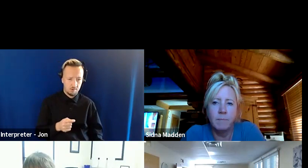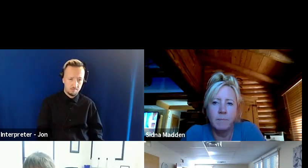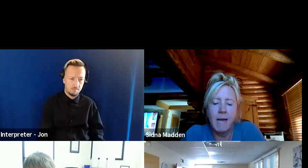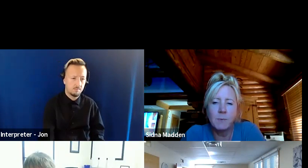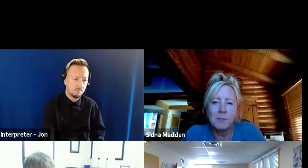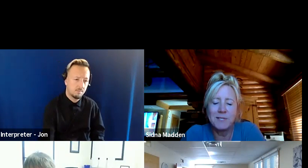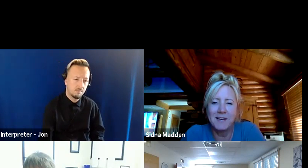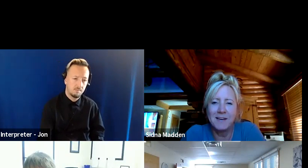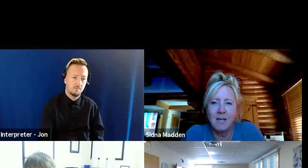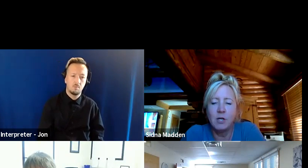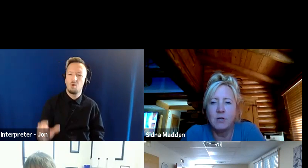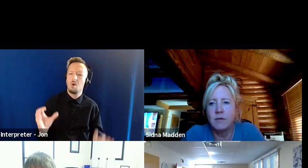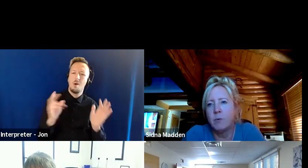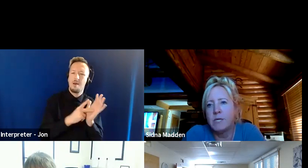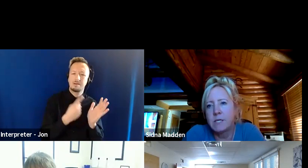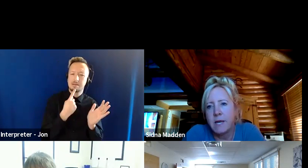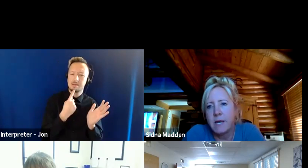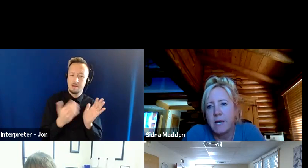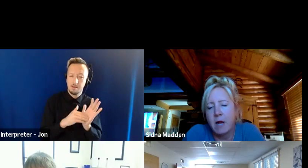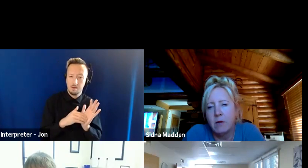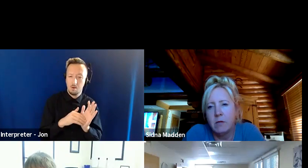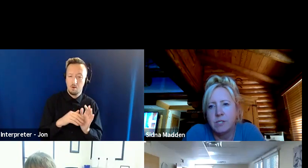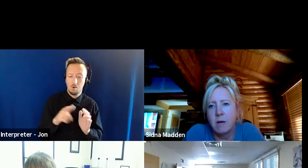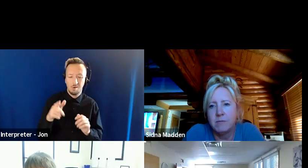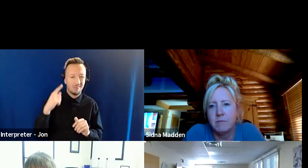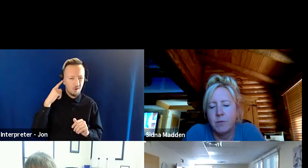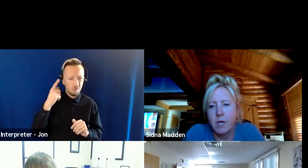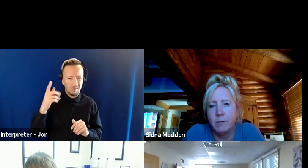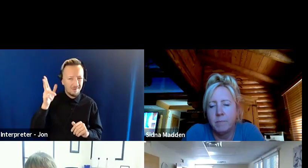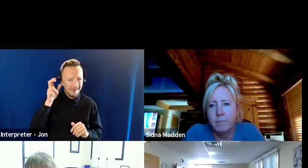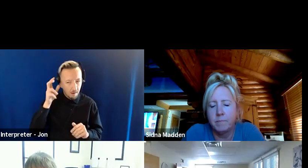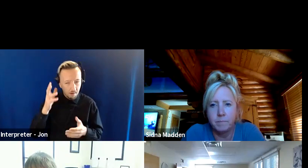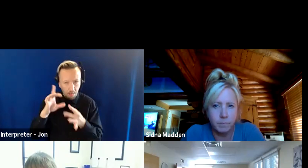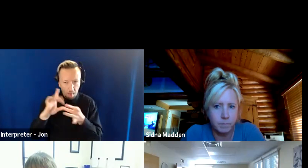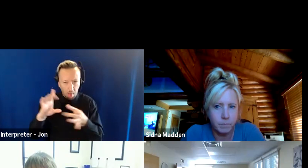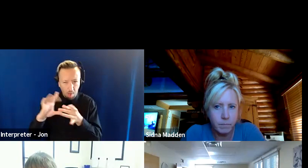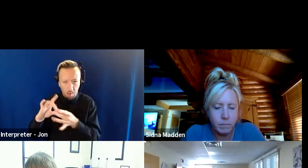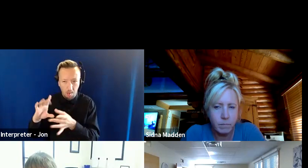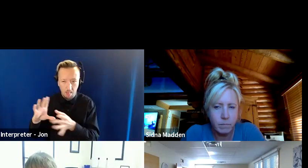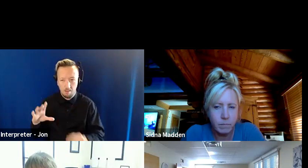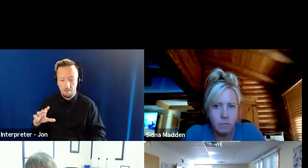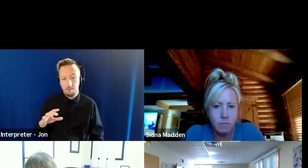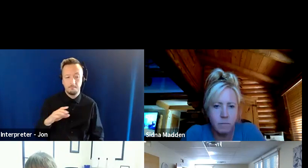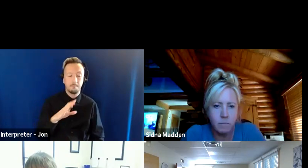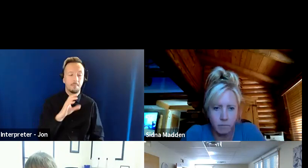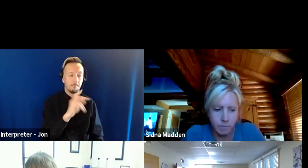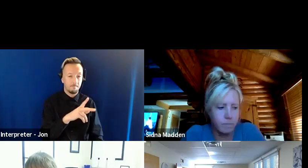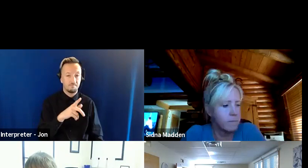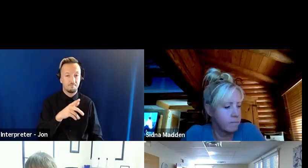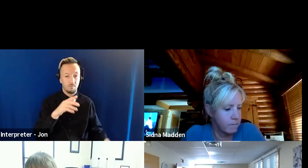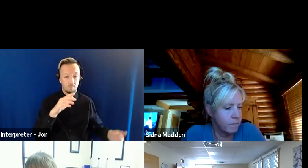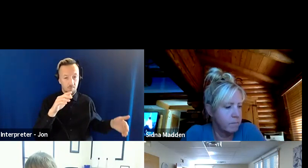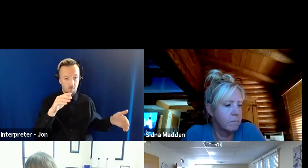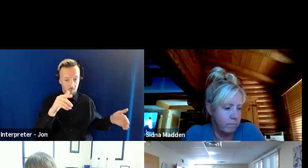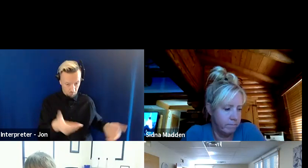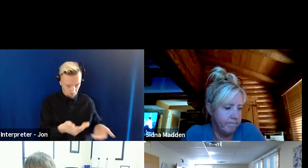What's Okay, that? back to what you were saying. The voice cut out. It just stopped with audio. Okay. So you're going to introduce the session as